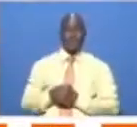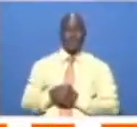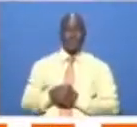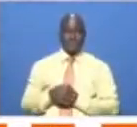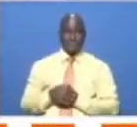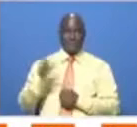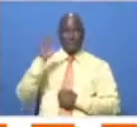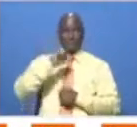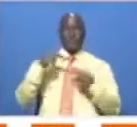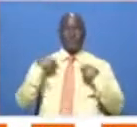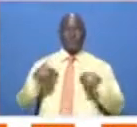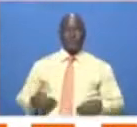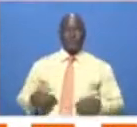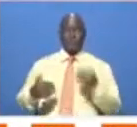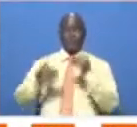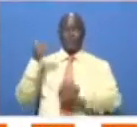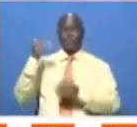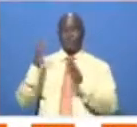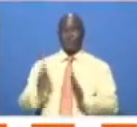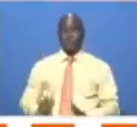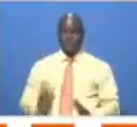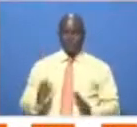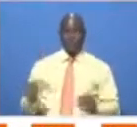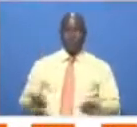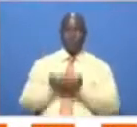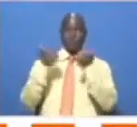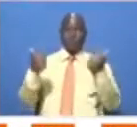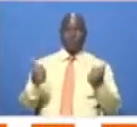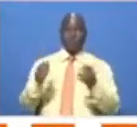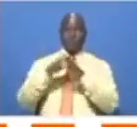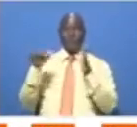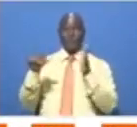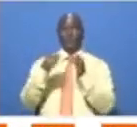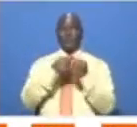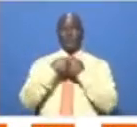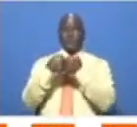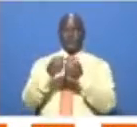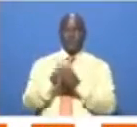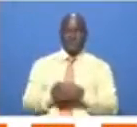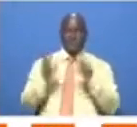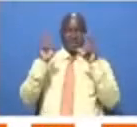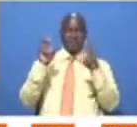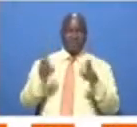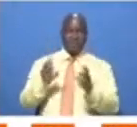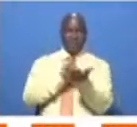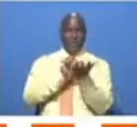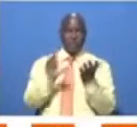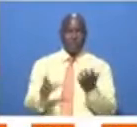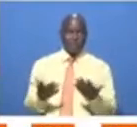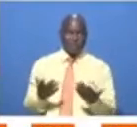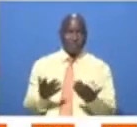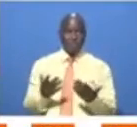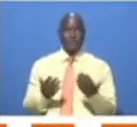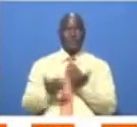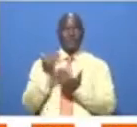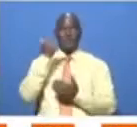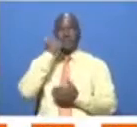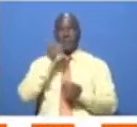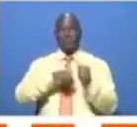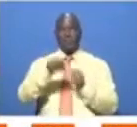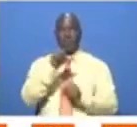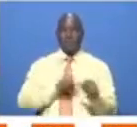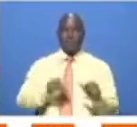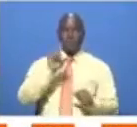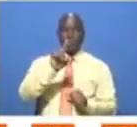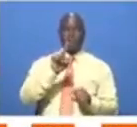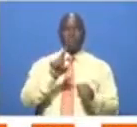Lack of enough healthcare professionals posing as a great challenge. The ratio of a doctor to the patient is about